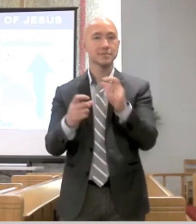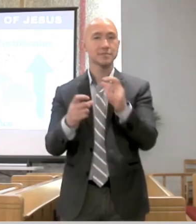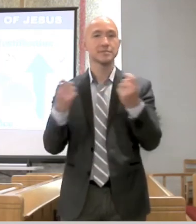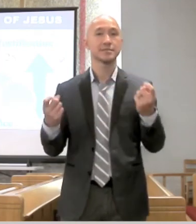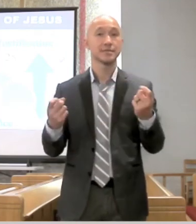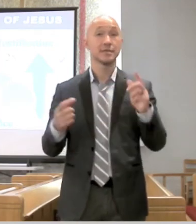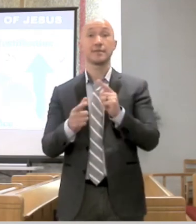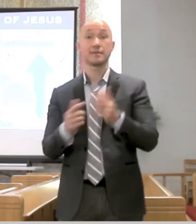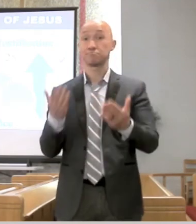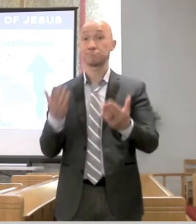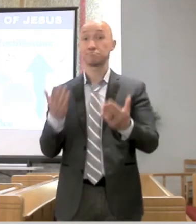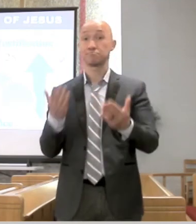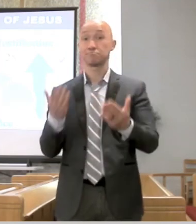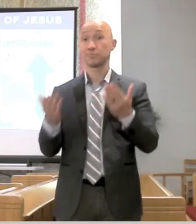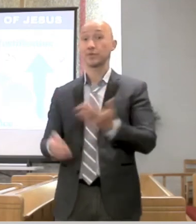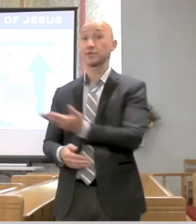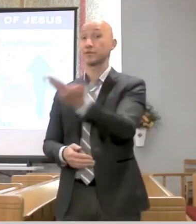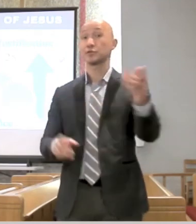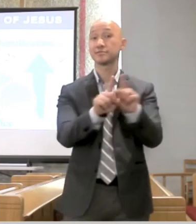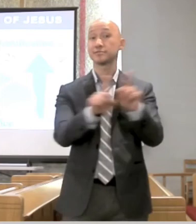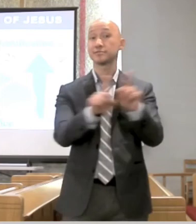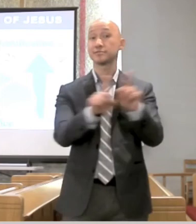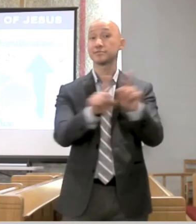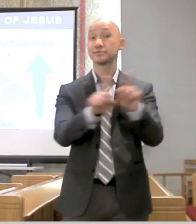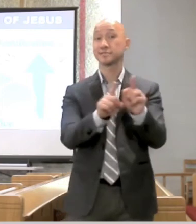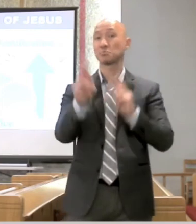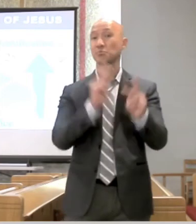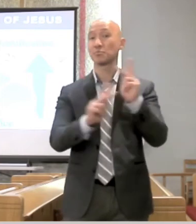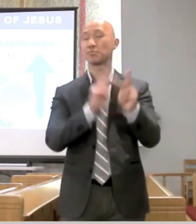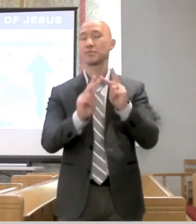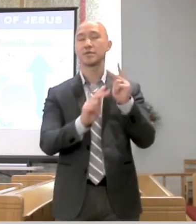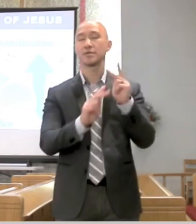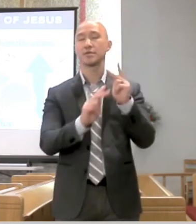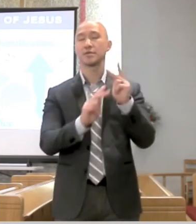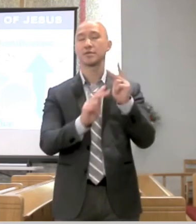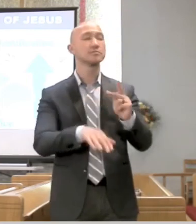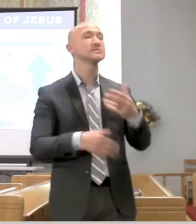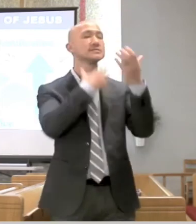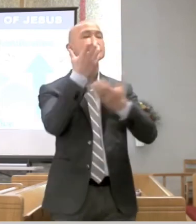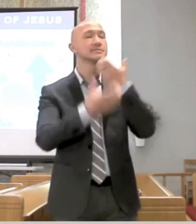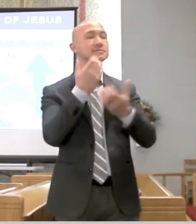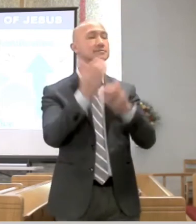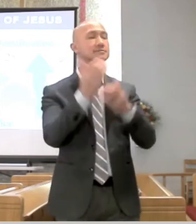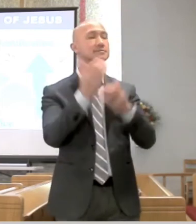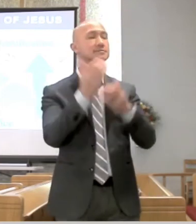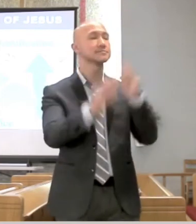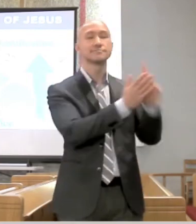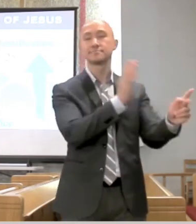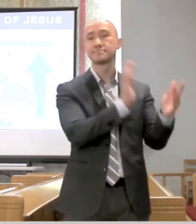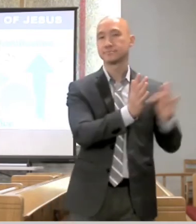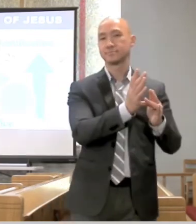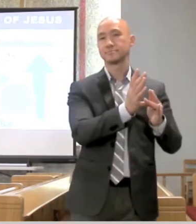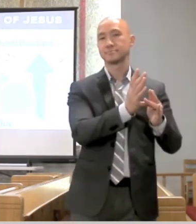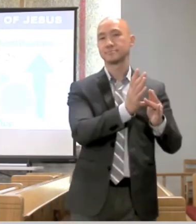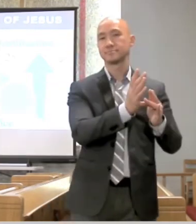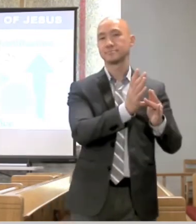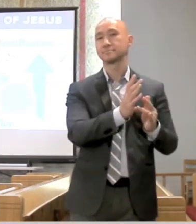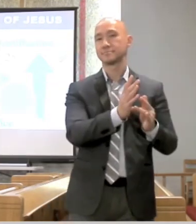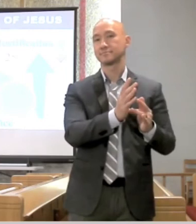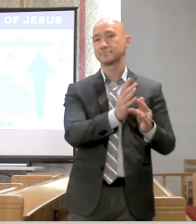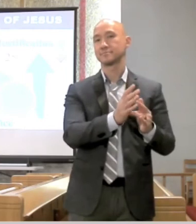king. Maybe you can identify with them. You're there or you're Barabbas, one of those.